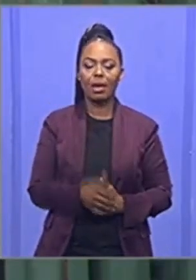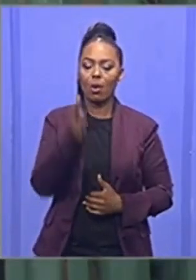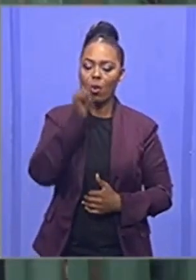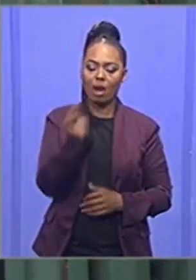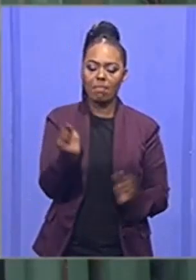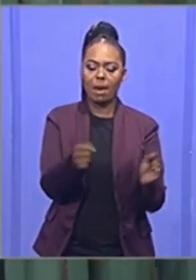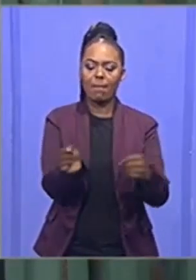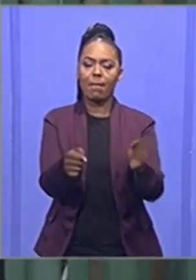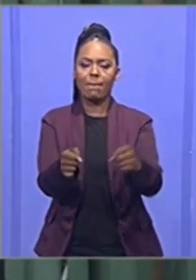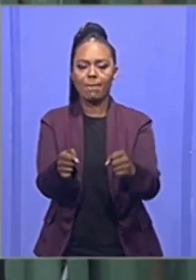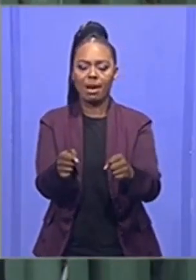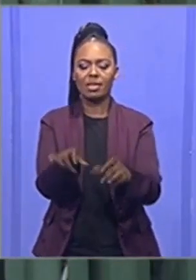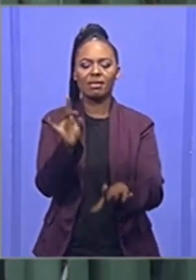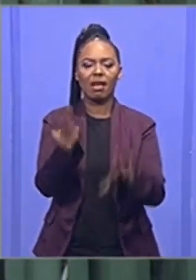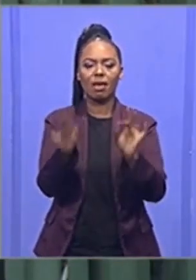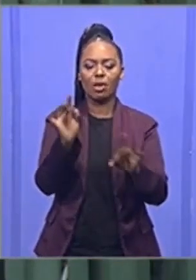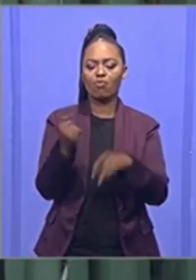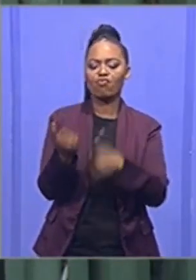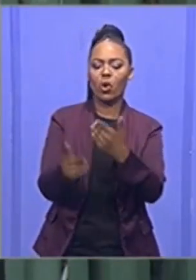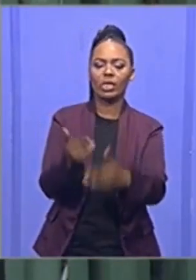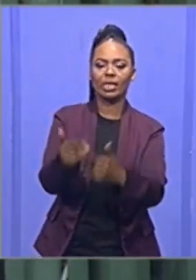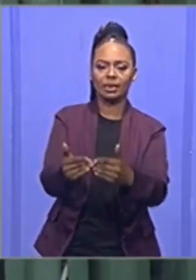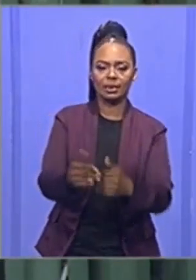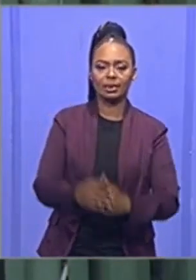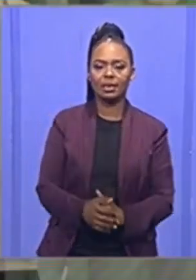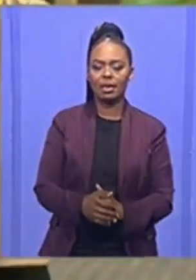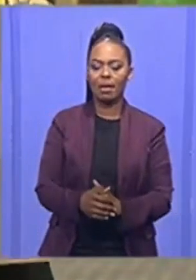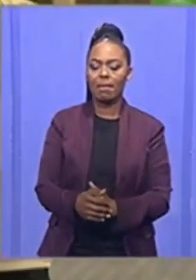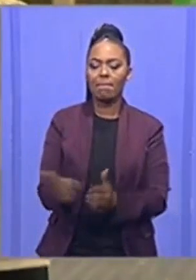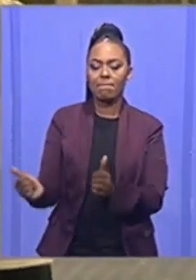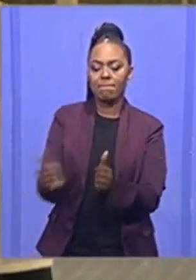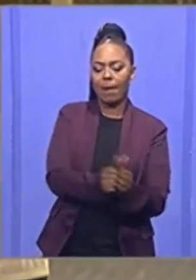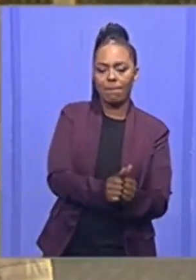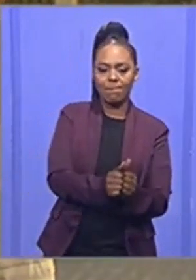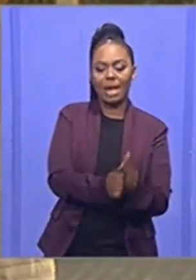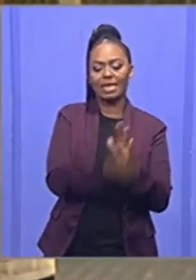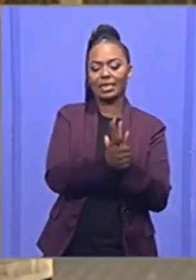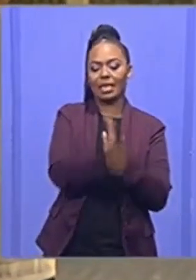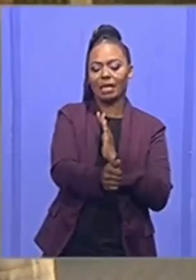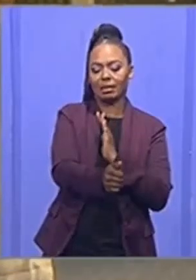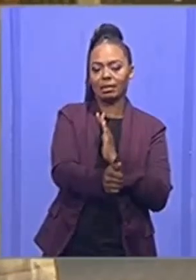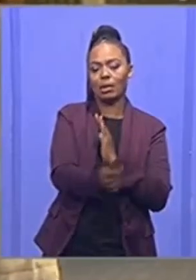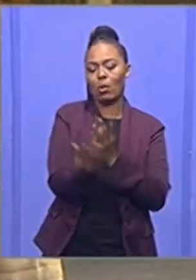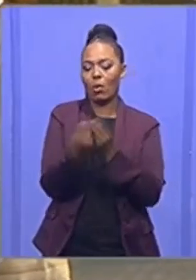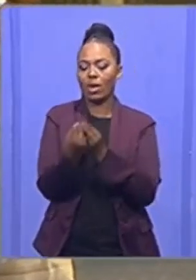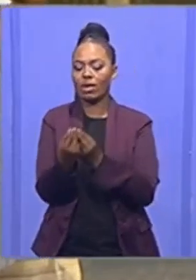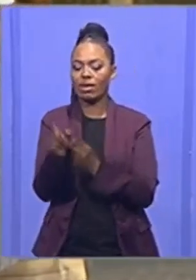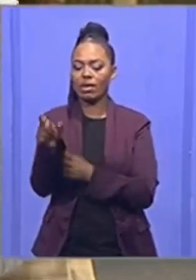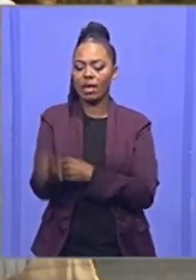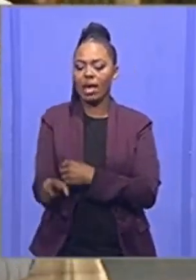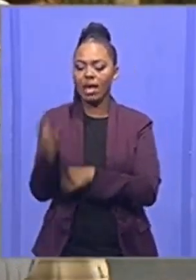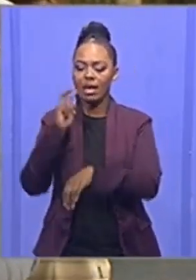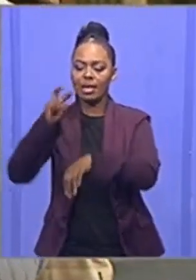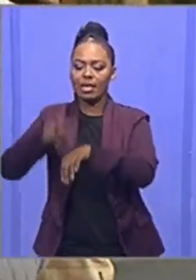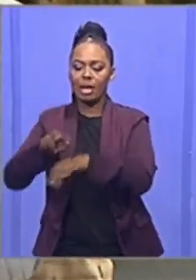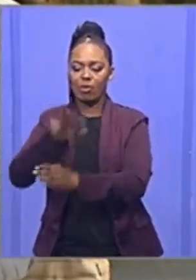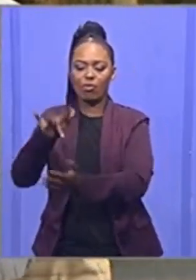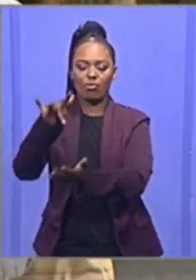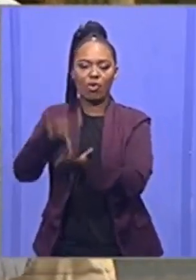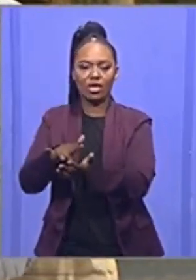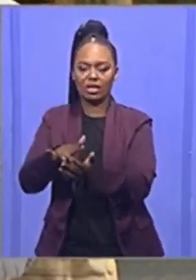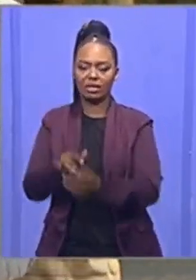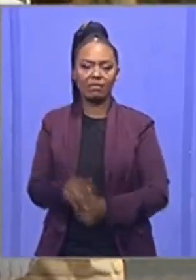selection processes, we did not match the skills with the inherent requirements of the job.